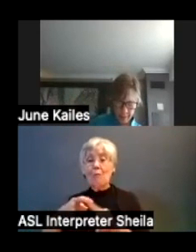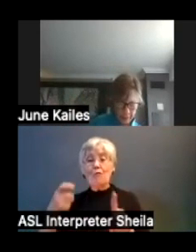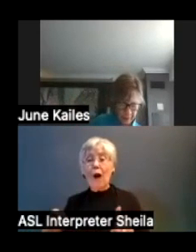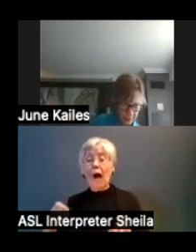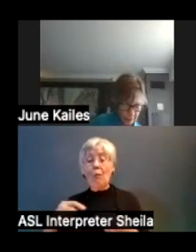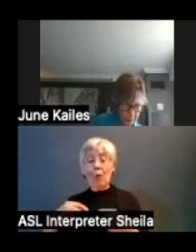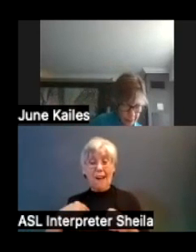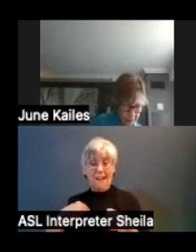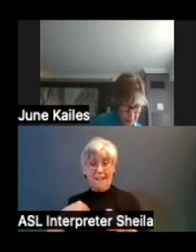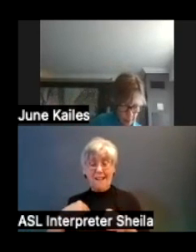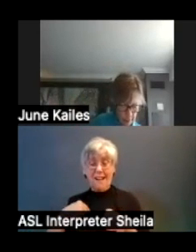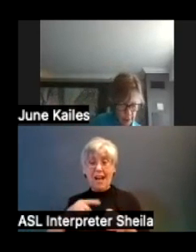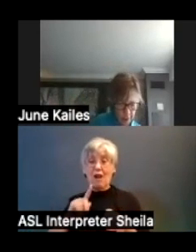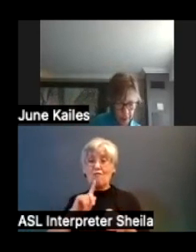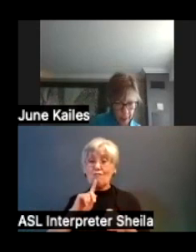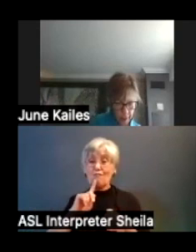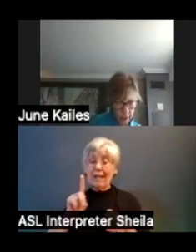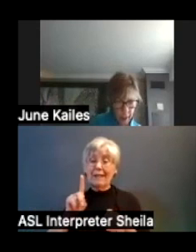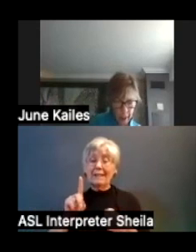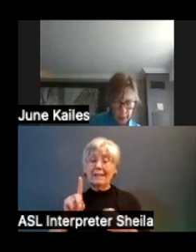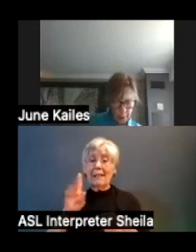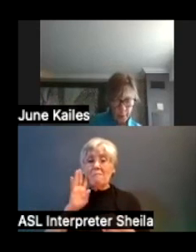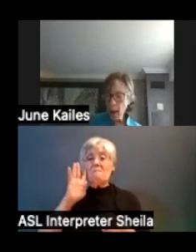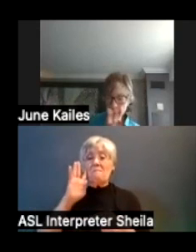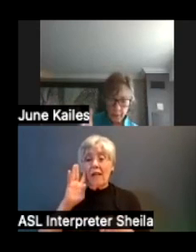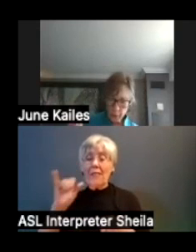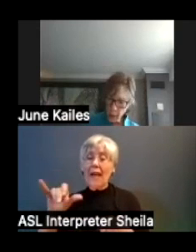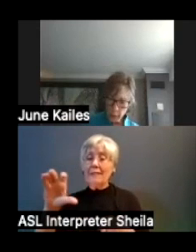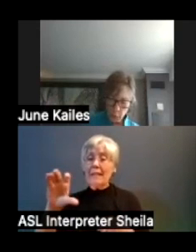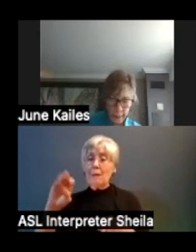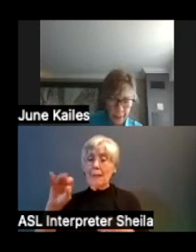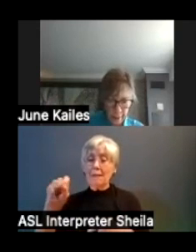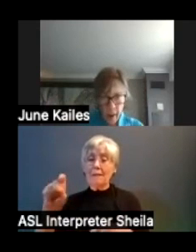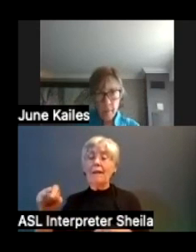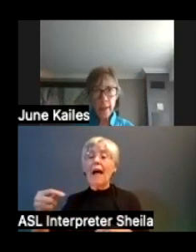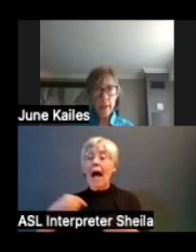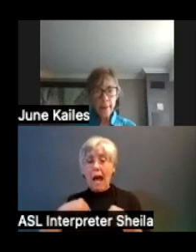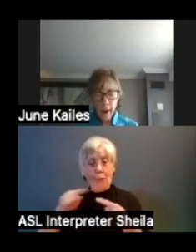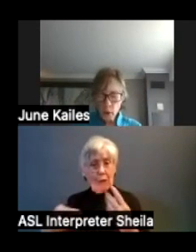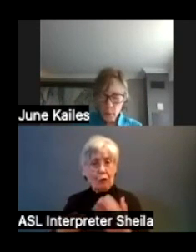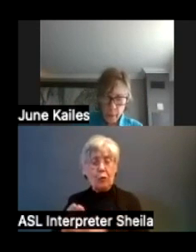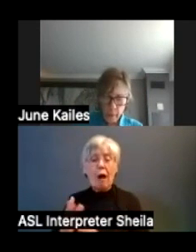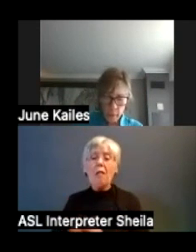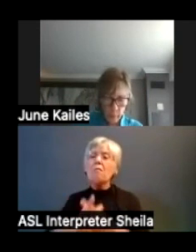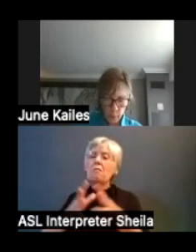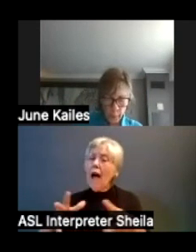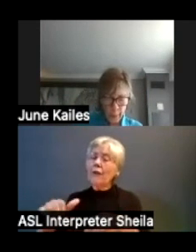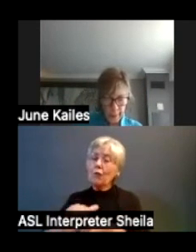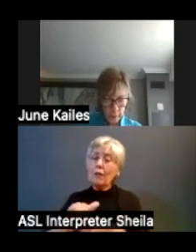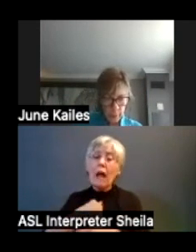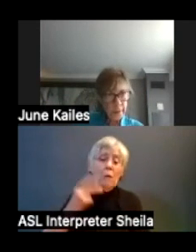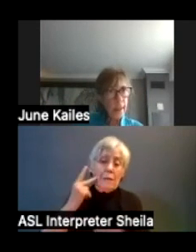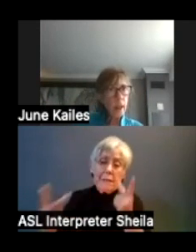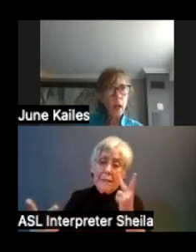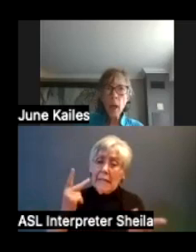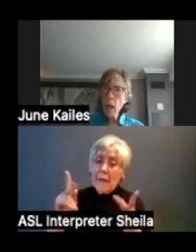that really invented CMIST, and so I would do a lot of training, and I would encounter people in my training